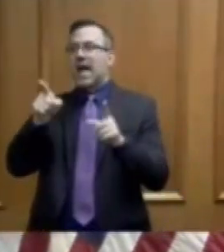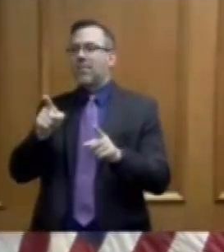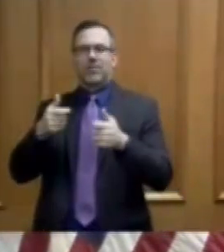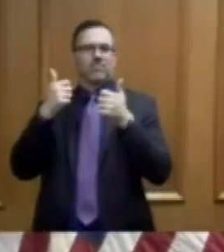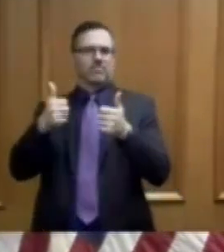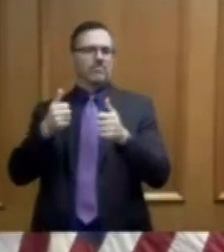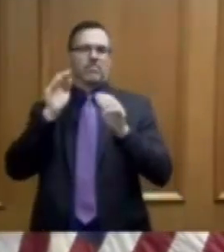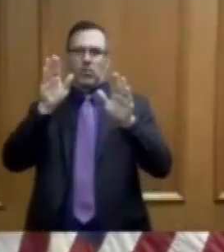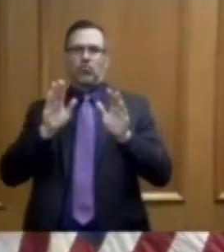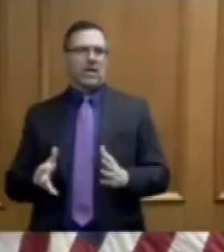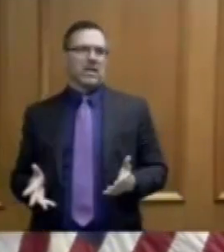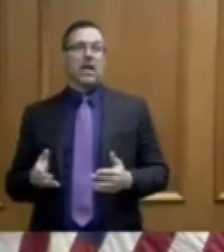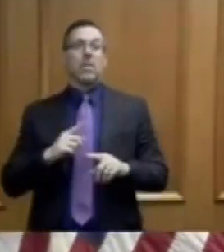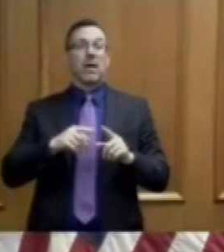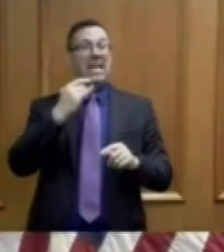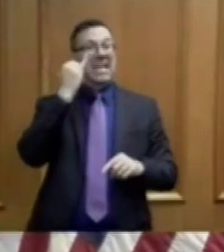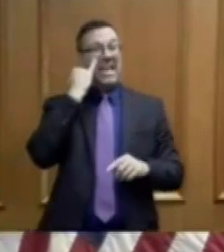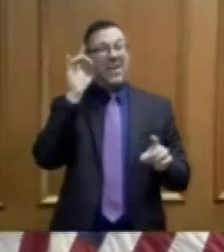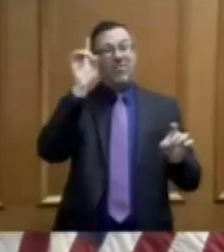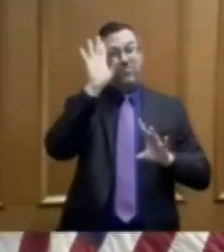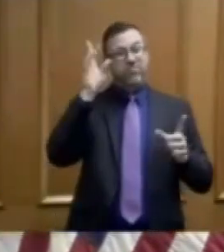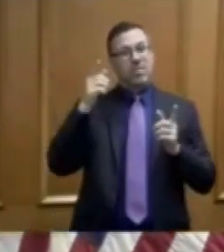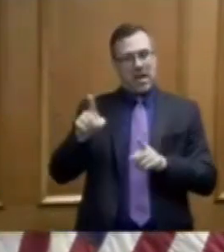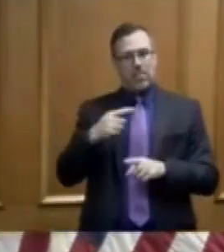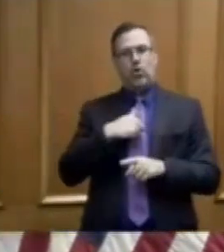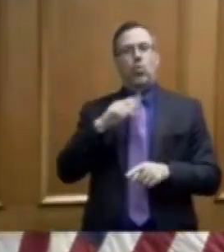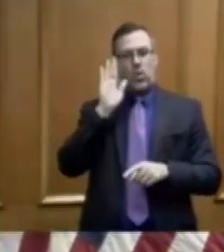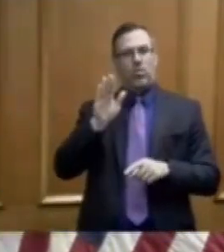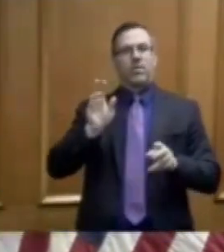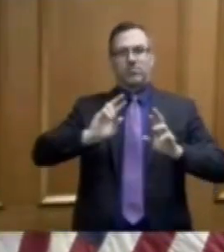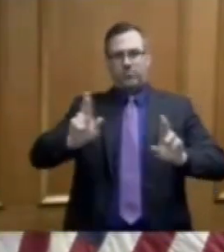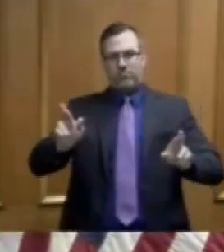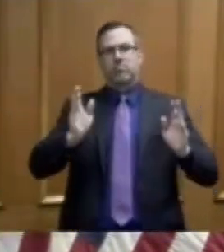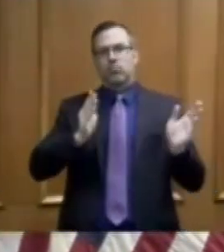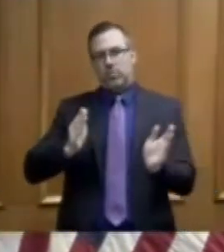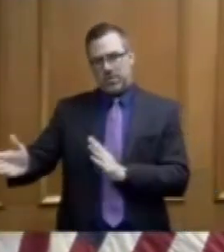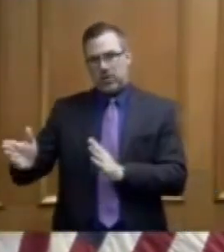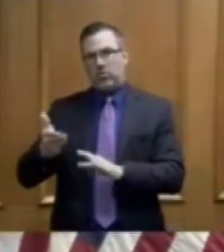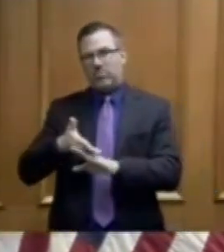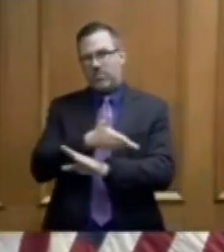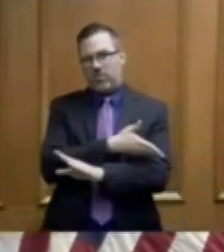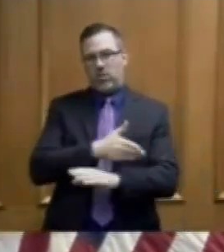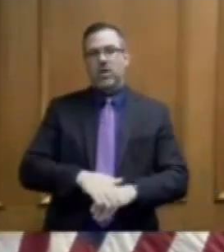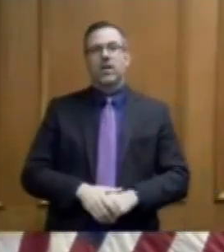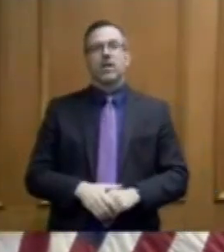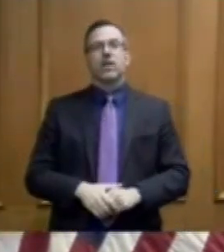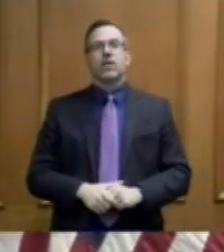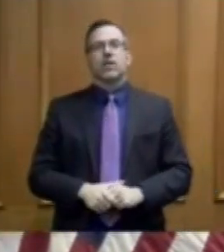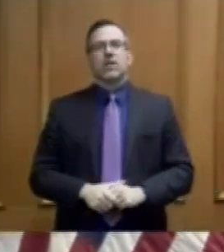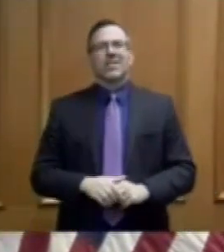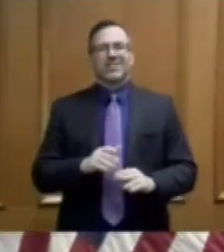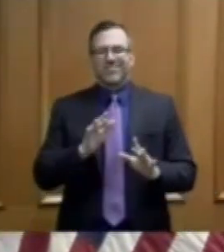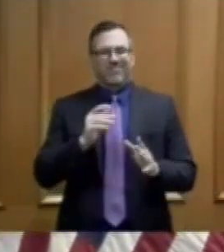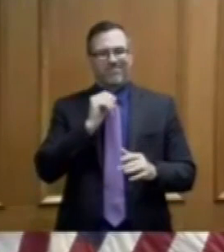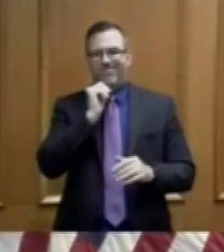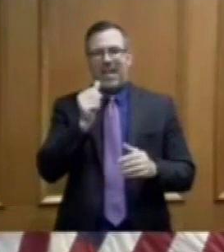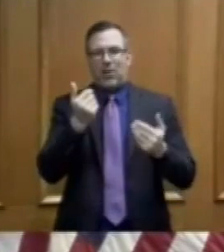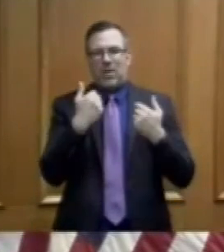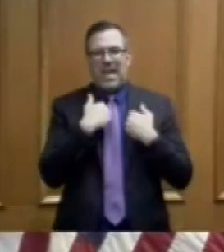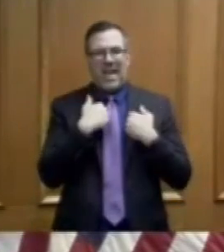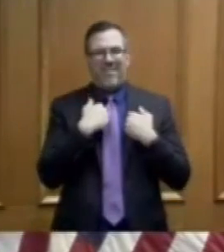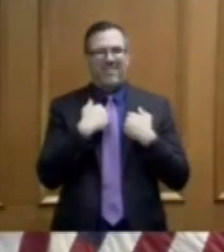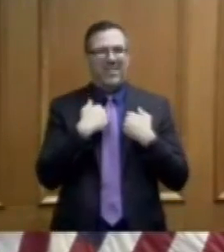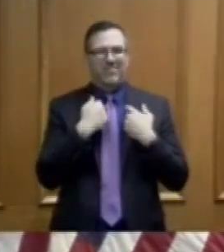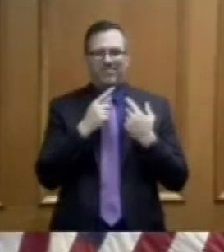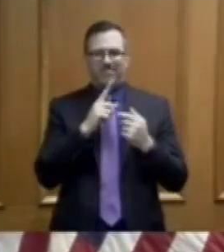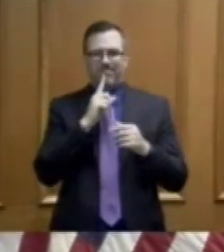do better than that, then we're all going to be really grateful for that. But those are the numbers we're working with. I don't have the actual number